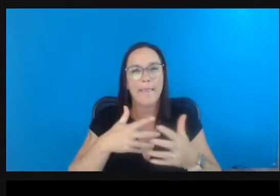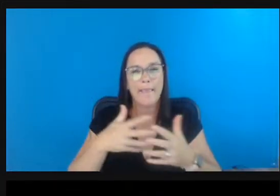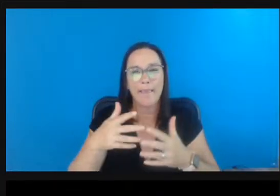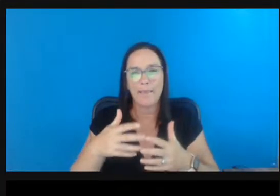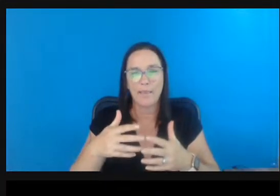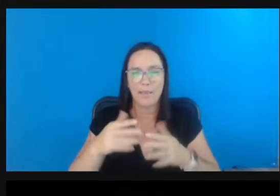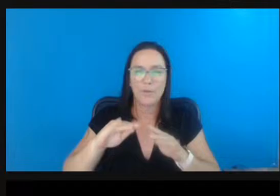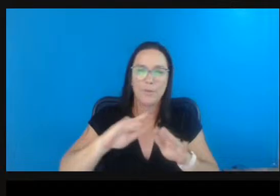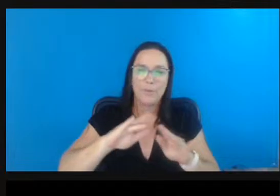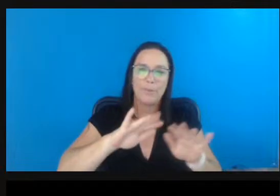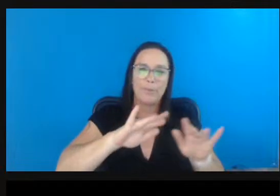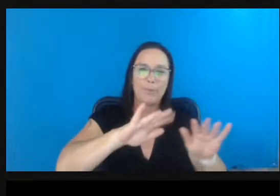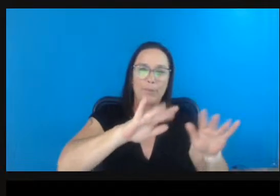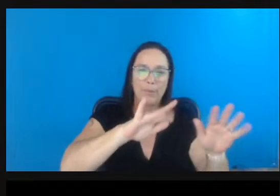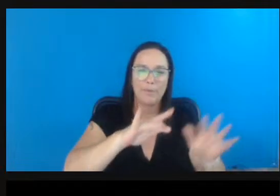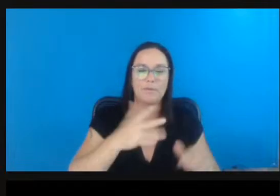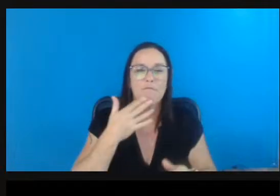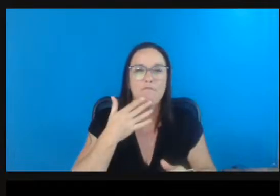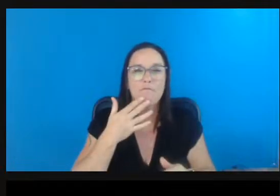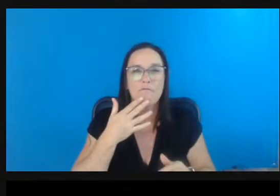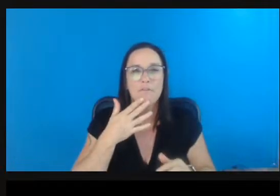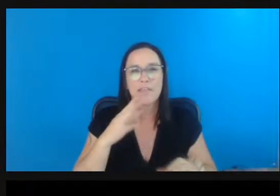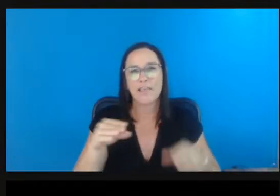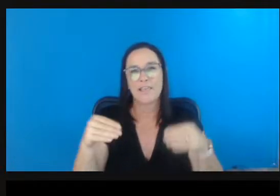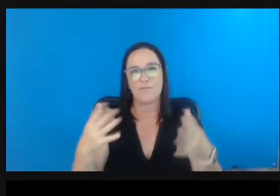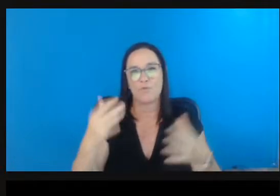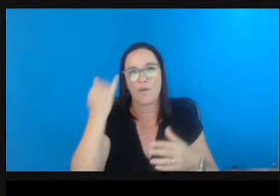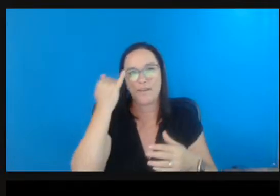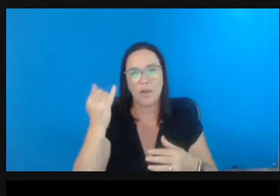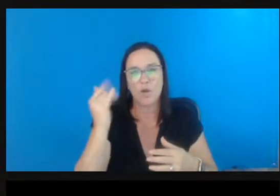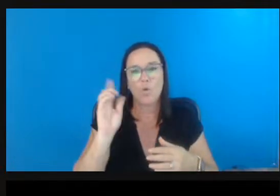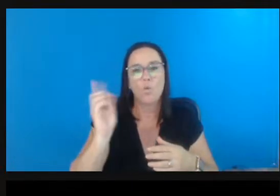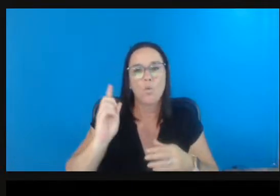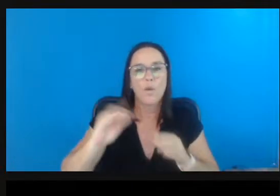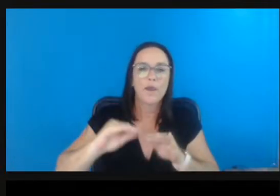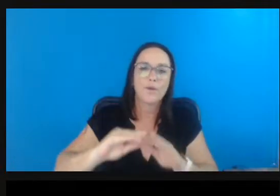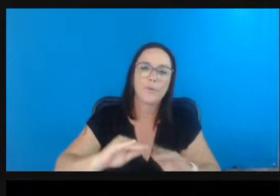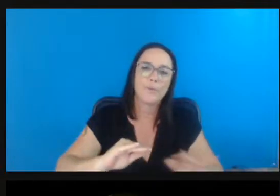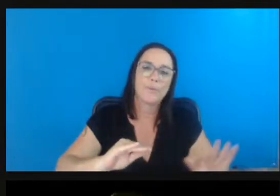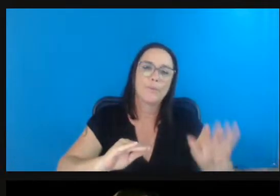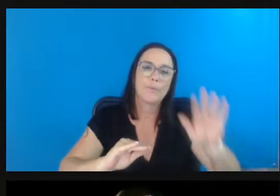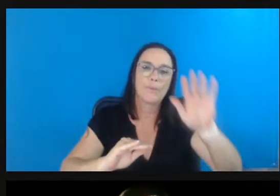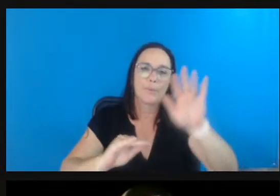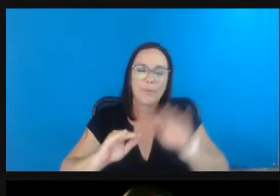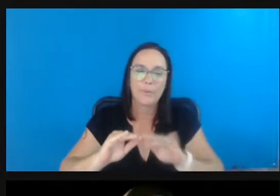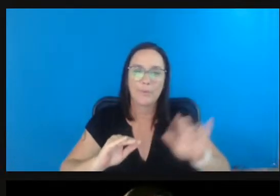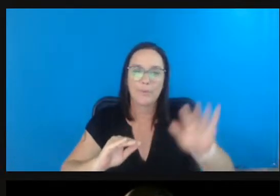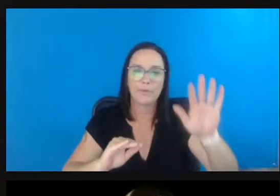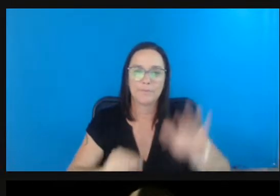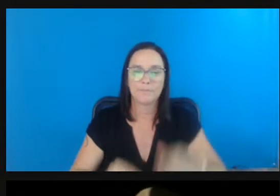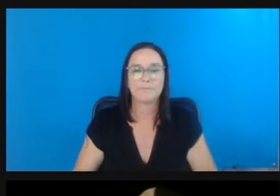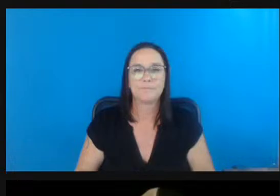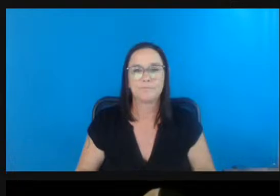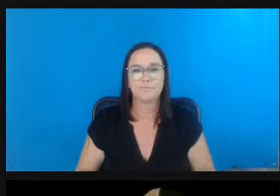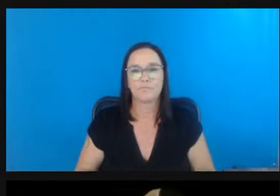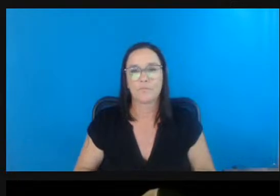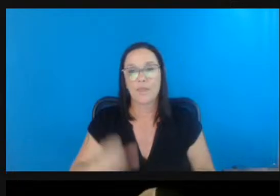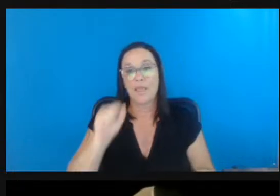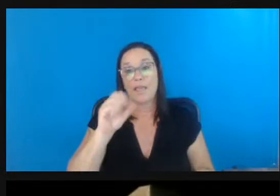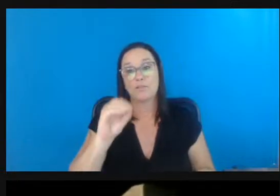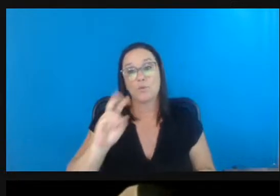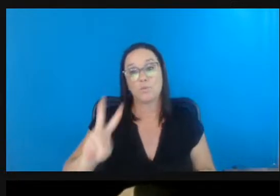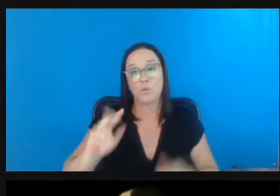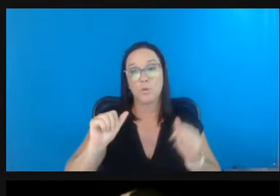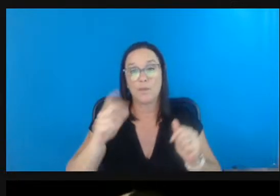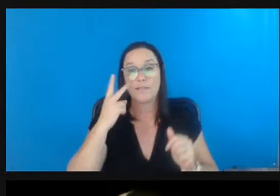colors, giving you some idea of which way the wind is blowing overall across the island here. So So SO2, you can see that